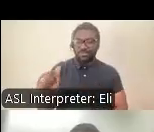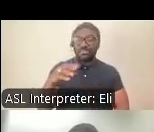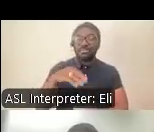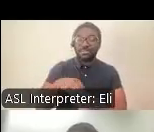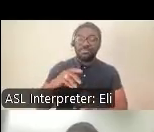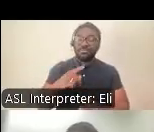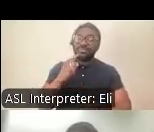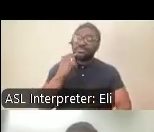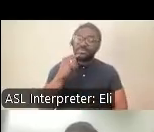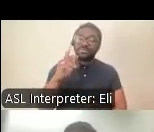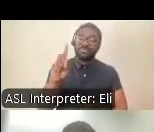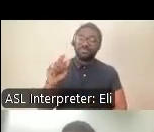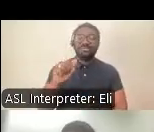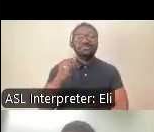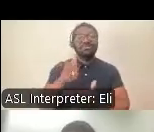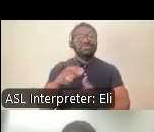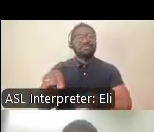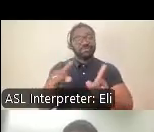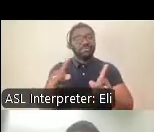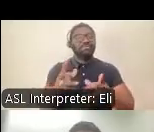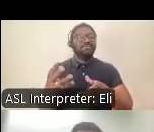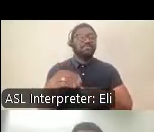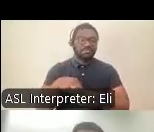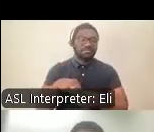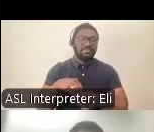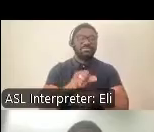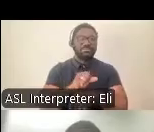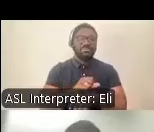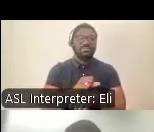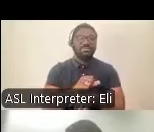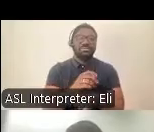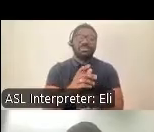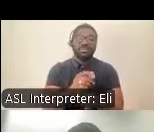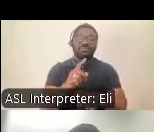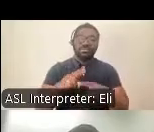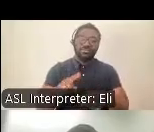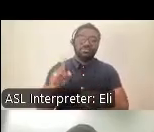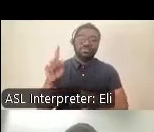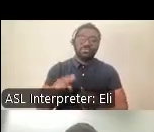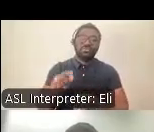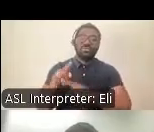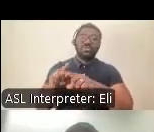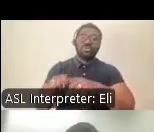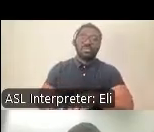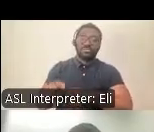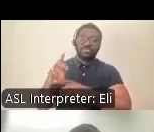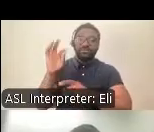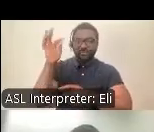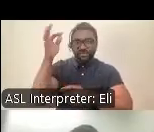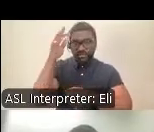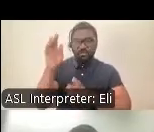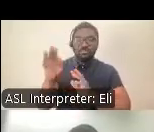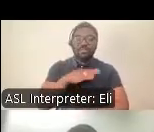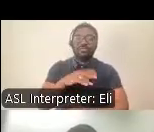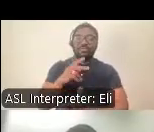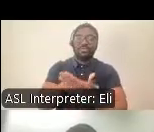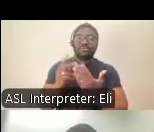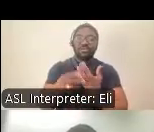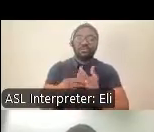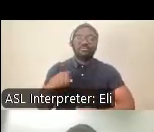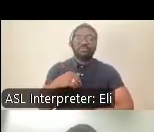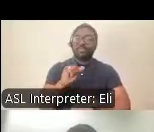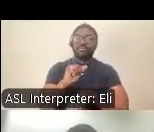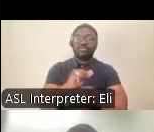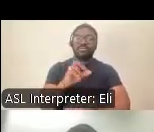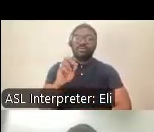disabilities, in order to assist them into employment and reduce reliance on federal benefit programs. In my role at ODEP, as was mentioned, I work with partners across